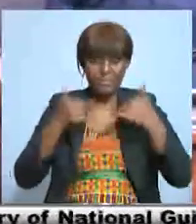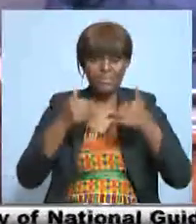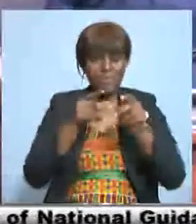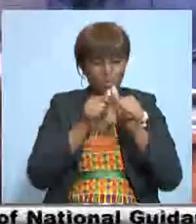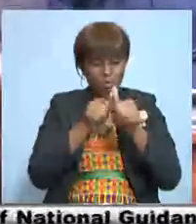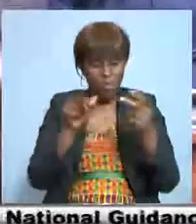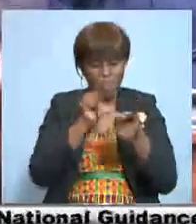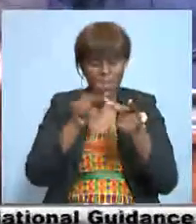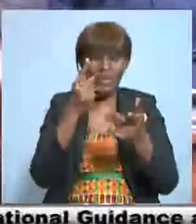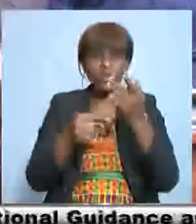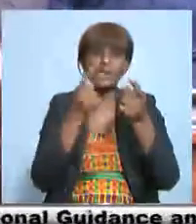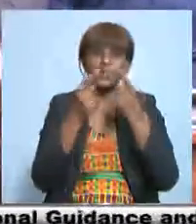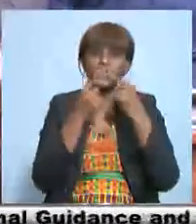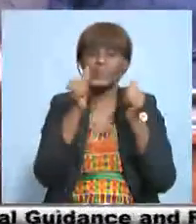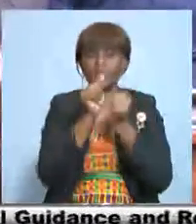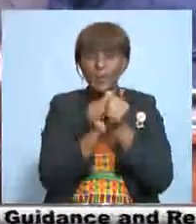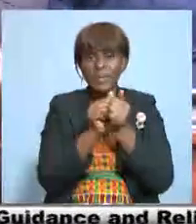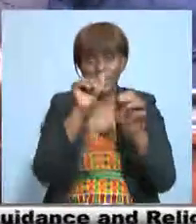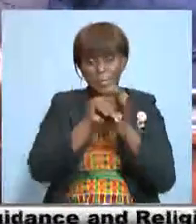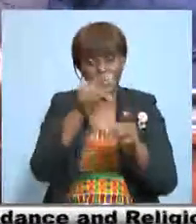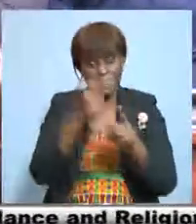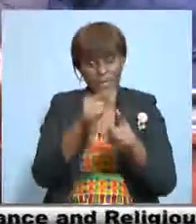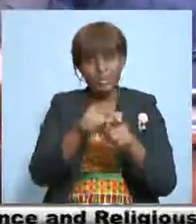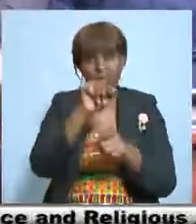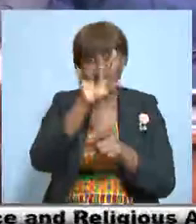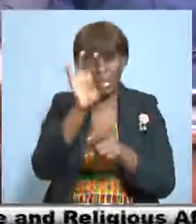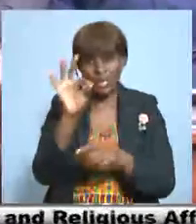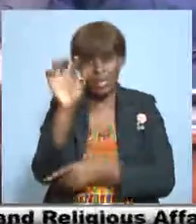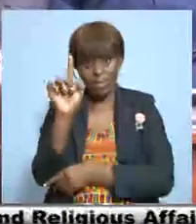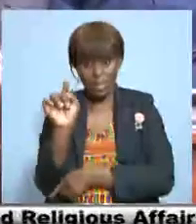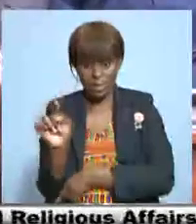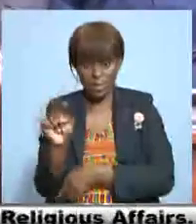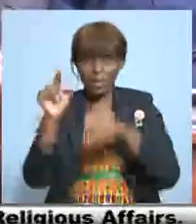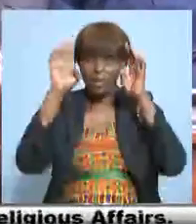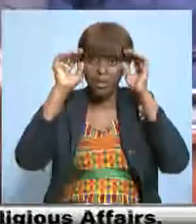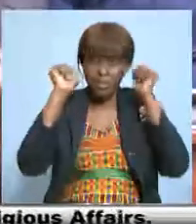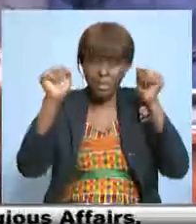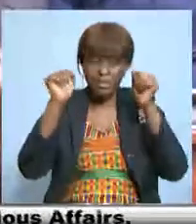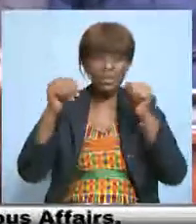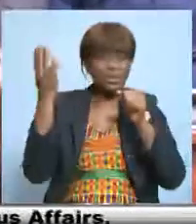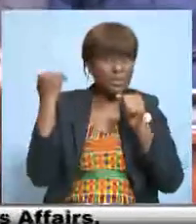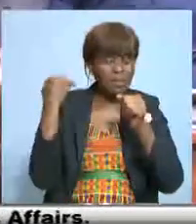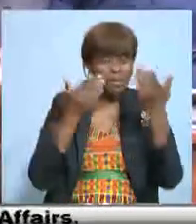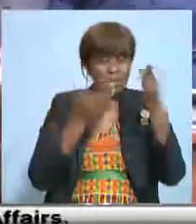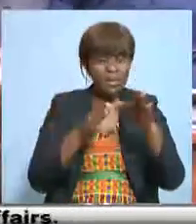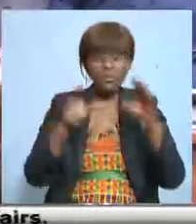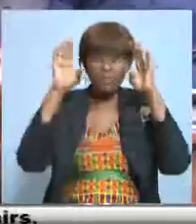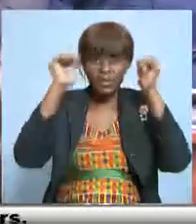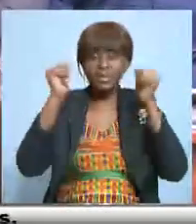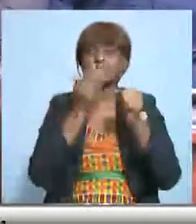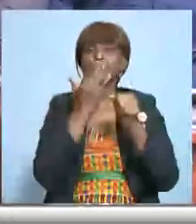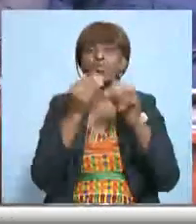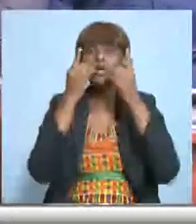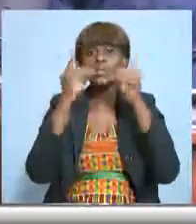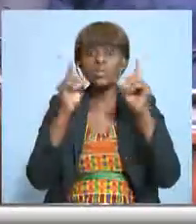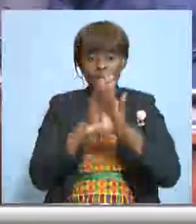tune with what we are talking about. In December 1991, the late President Frederick Chiluba